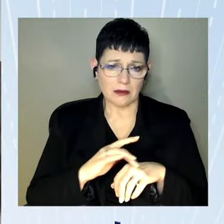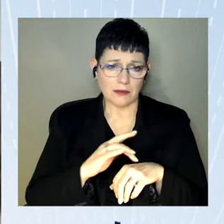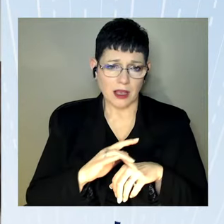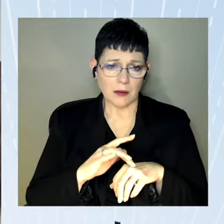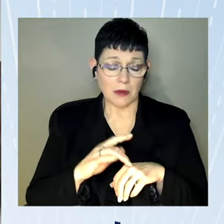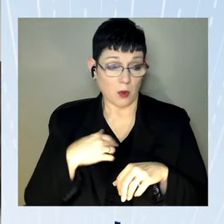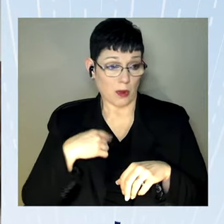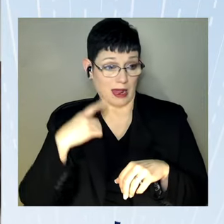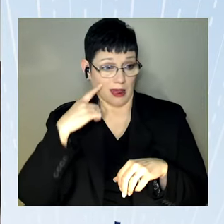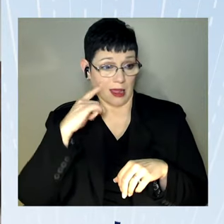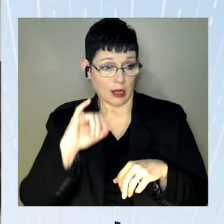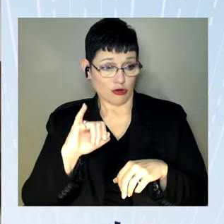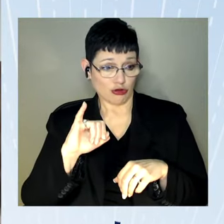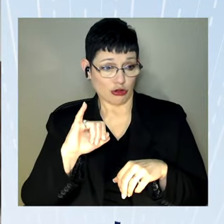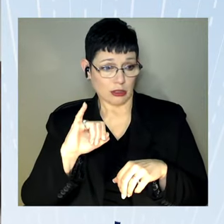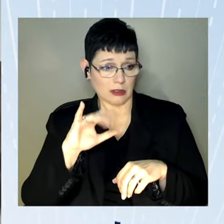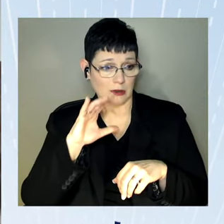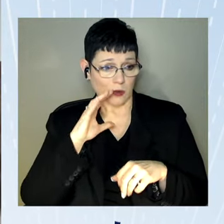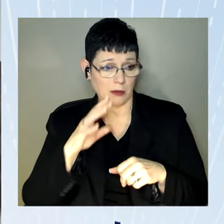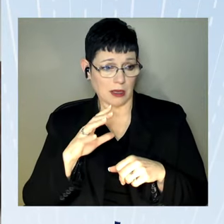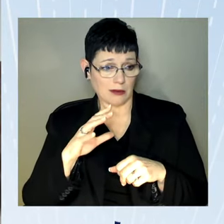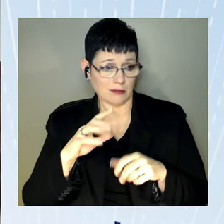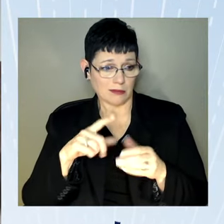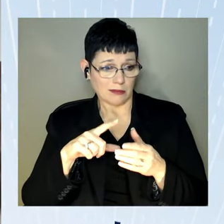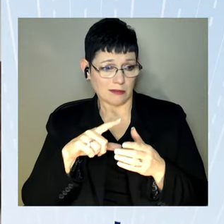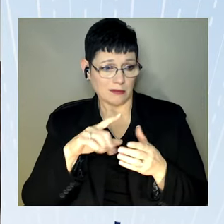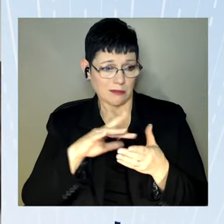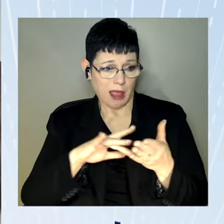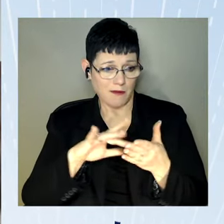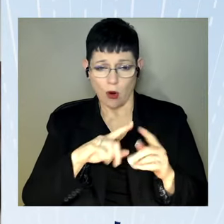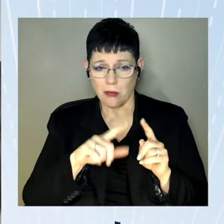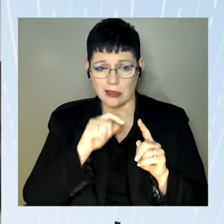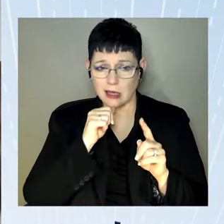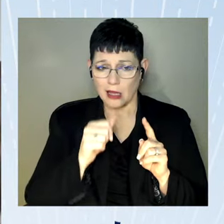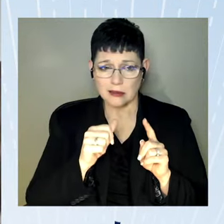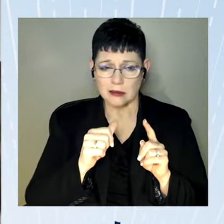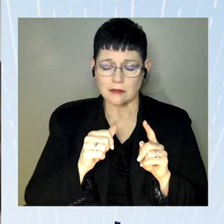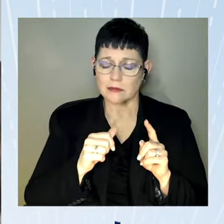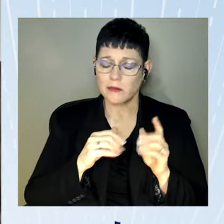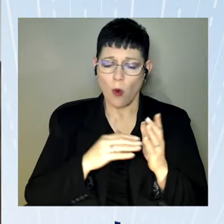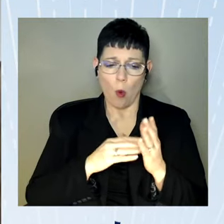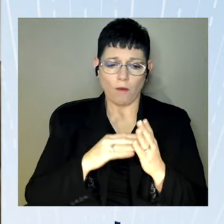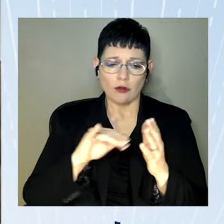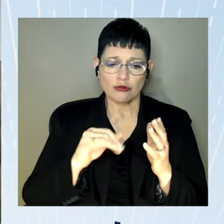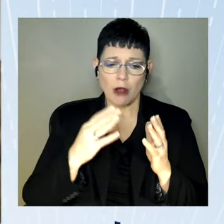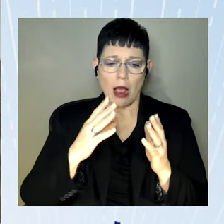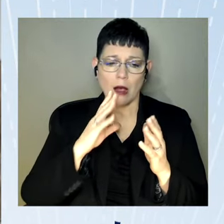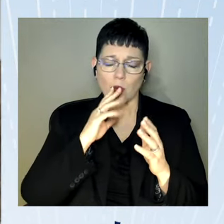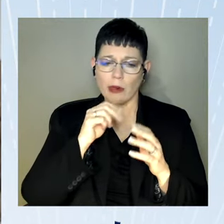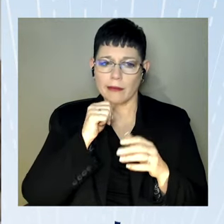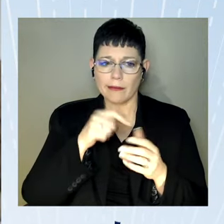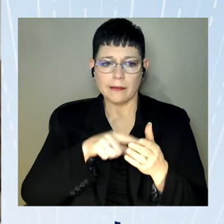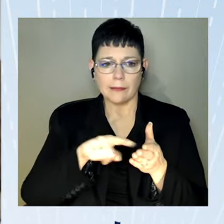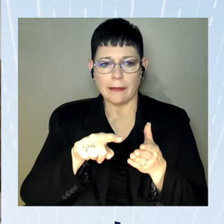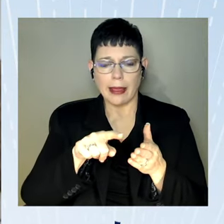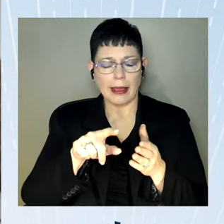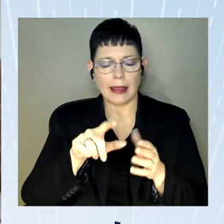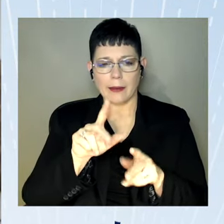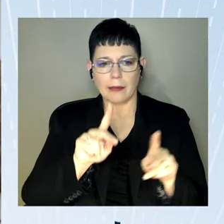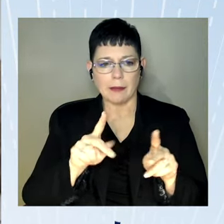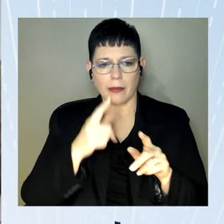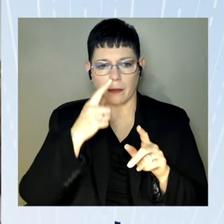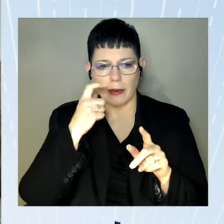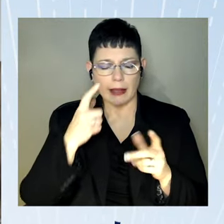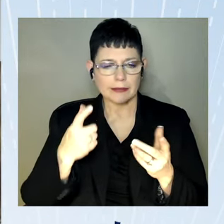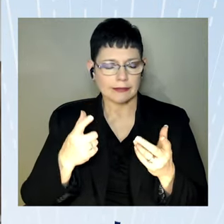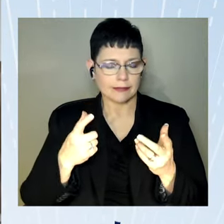care, but it doesn't. Also, a lot of jobs underpay workers, which leads to a lot of turnover in the field. The cost of